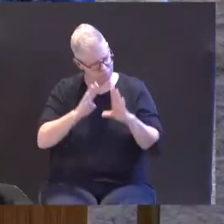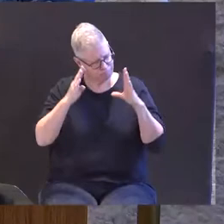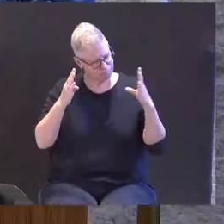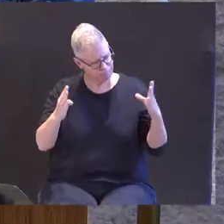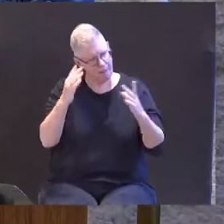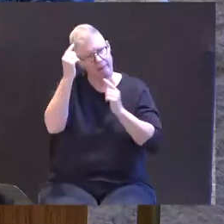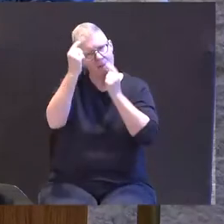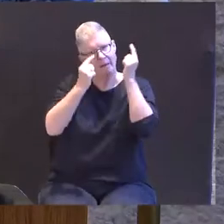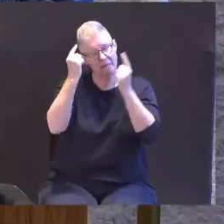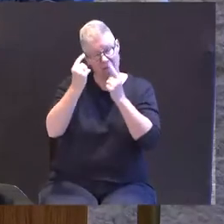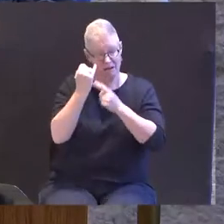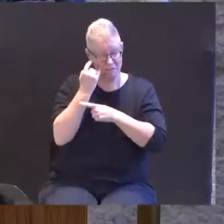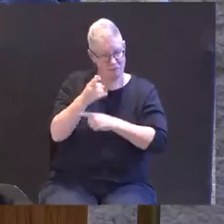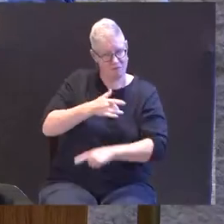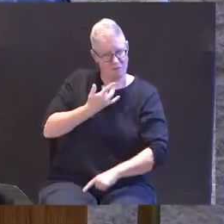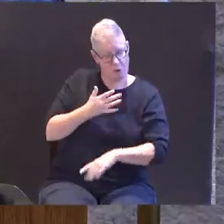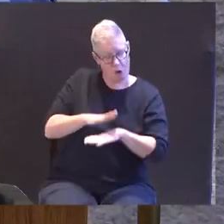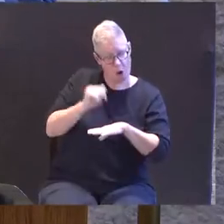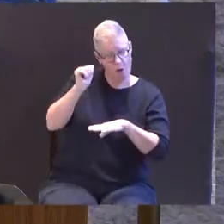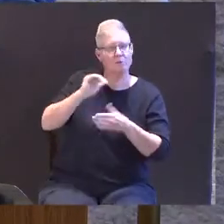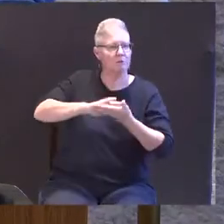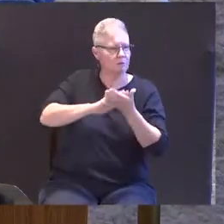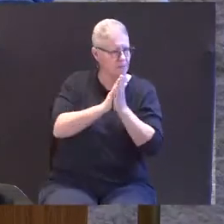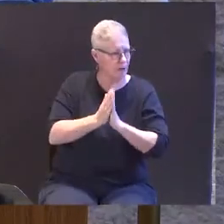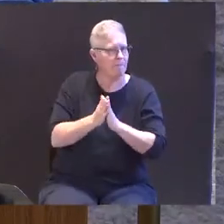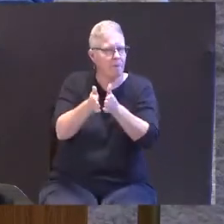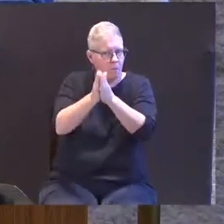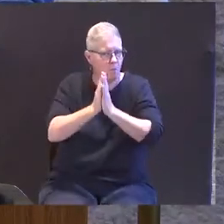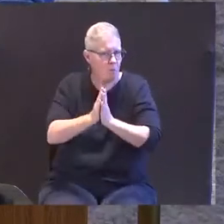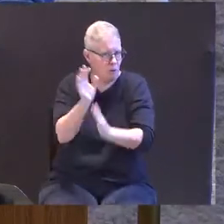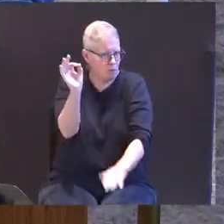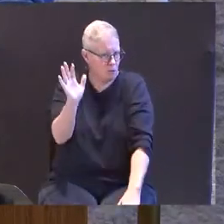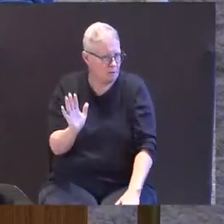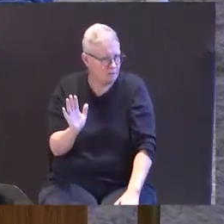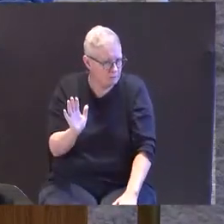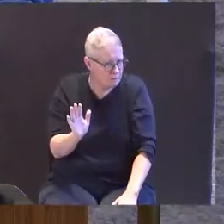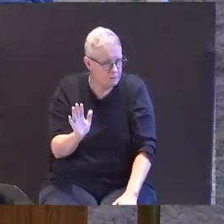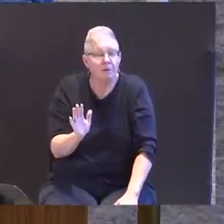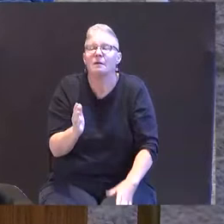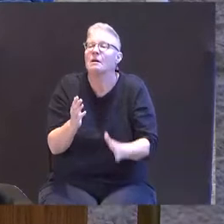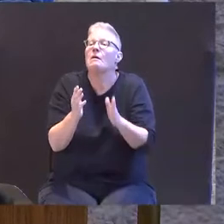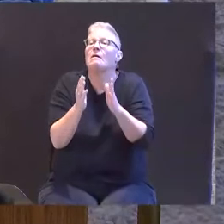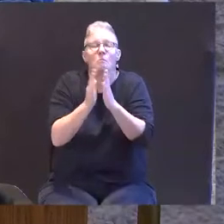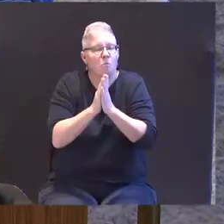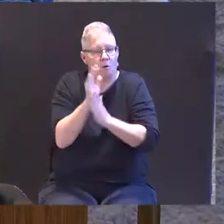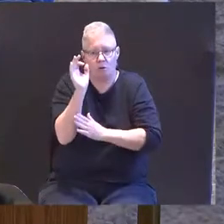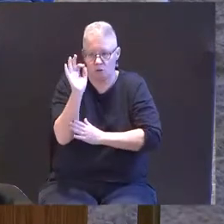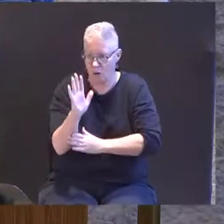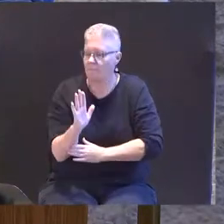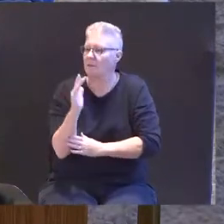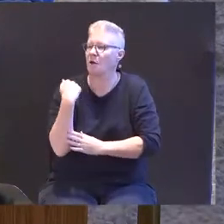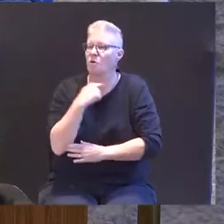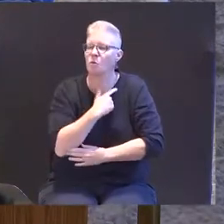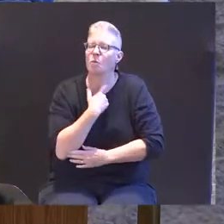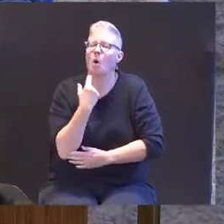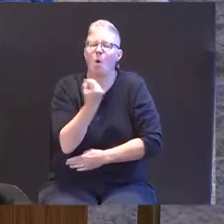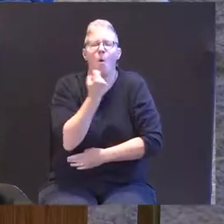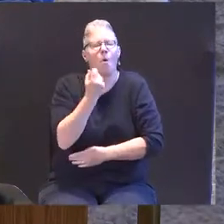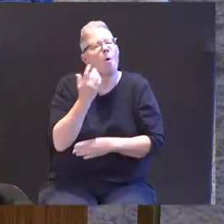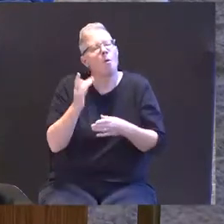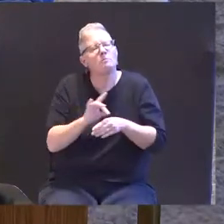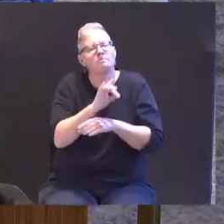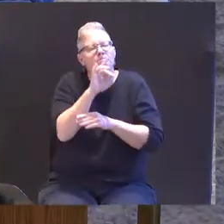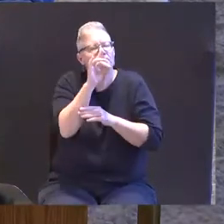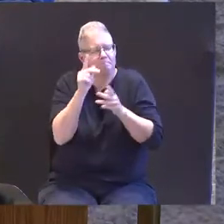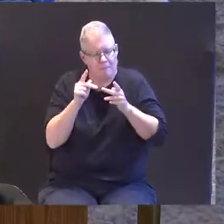prayer chaplain. As prayer chaplains, we hold spiritual space in the sanctuary. We pray affirmatively